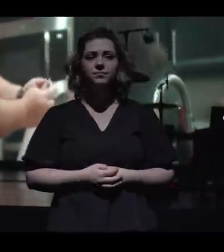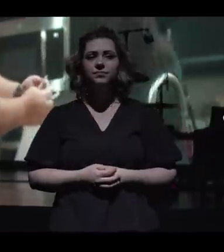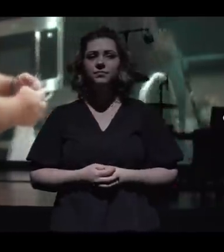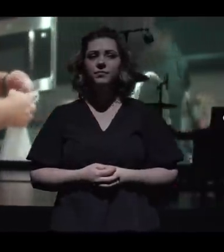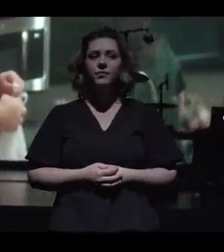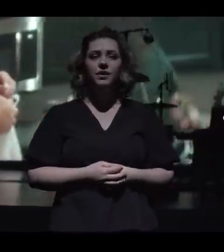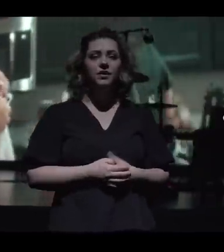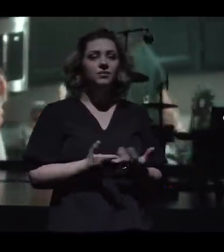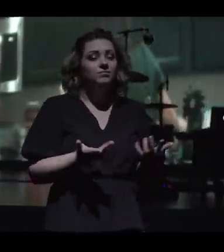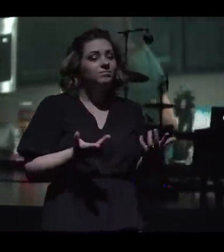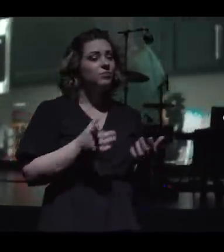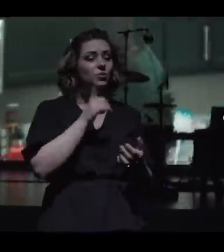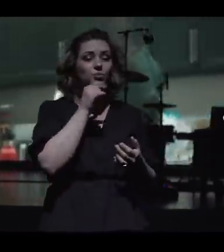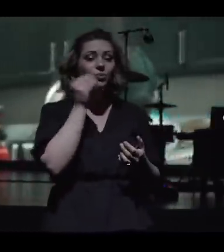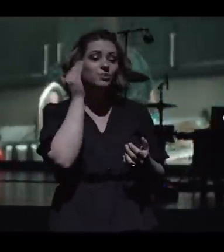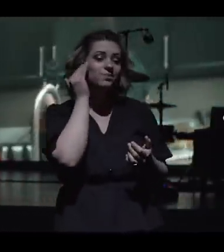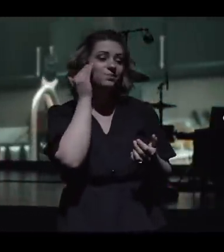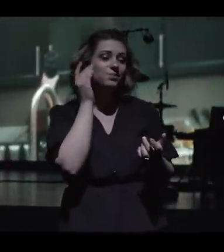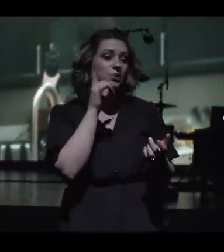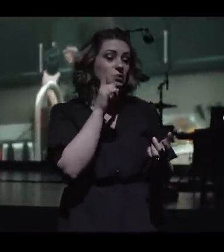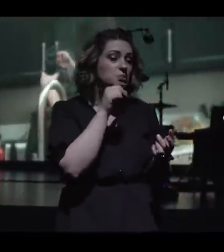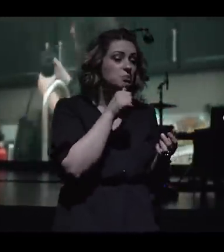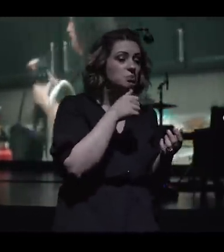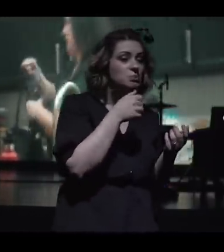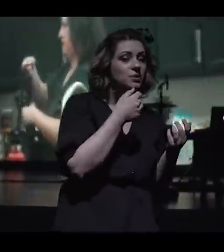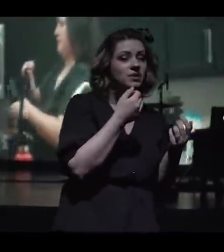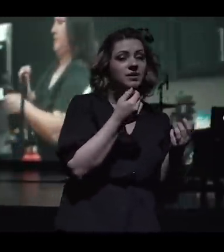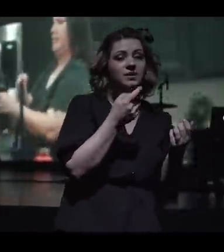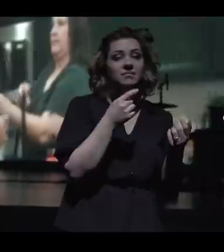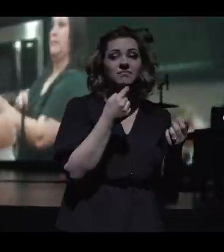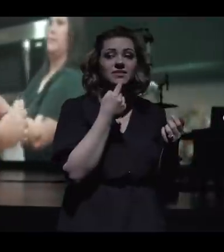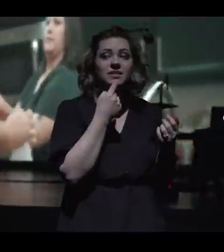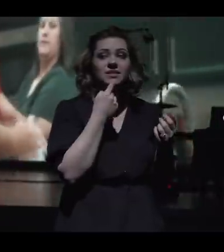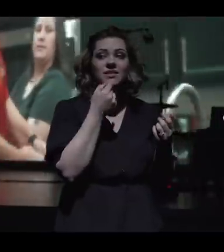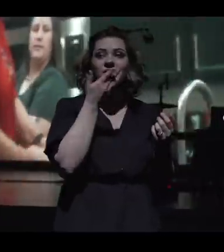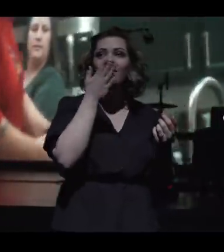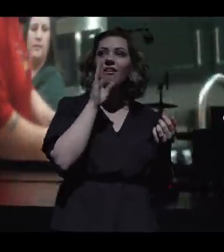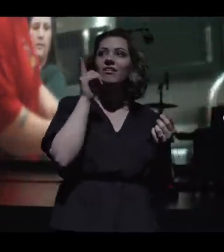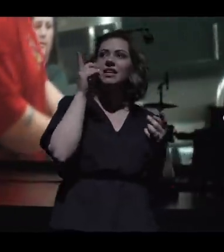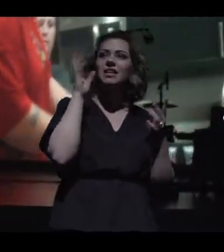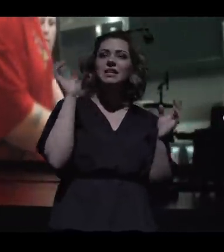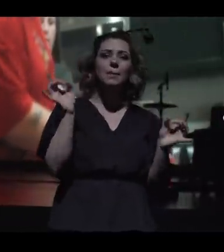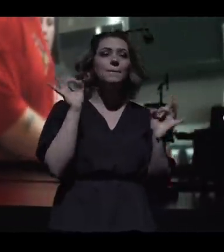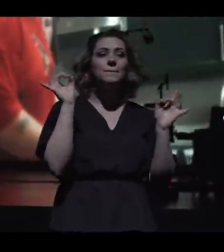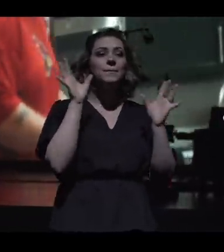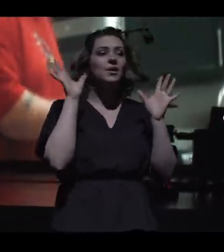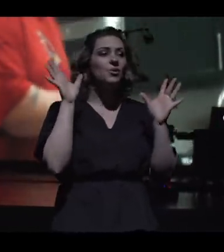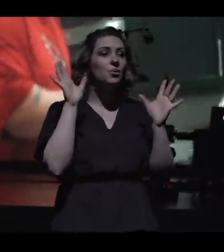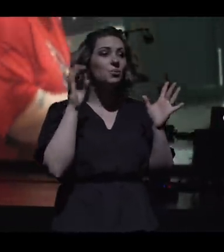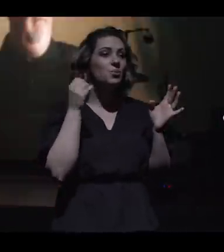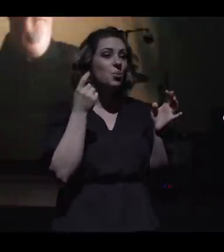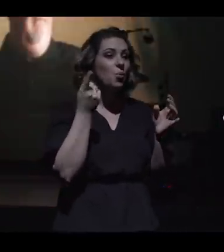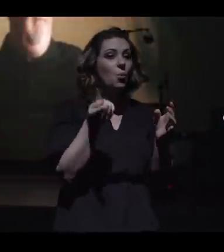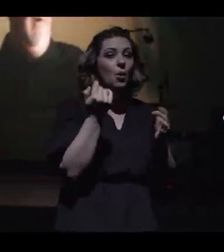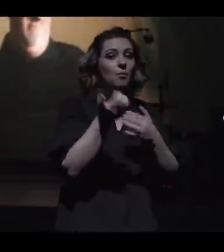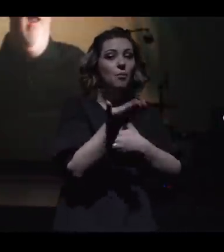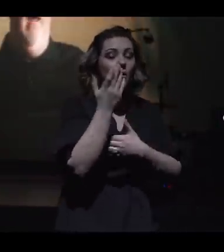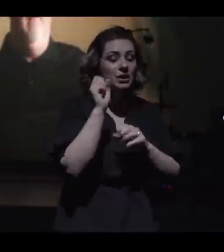Who knows? Who's to say that God isn't miraculous enough that I could wake up one morning,